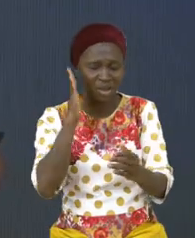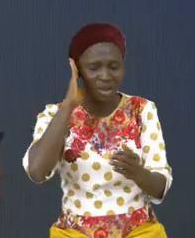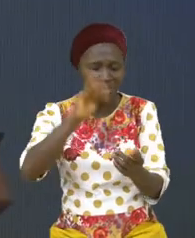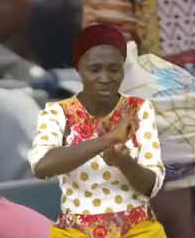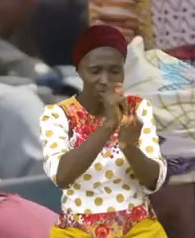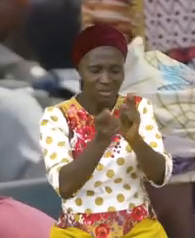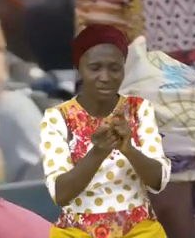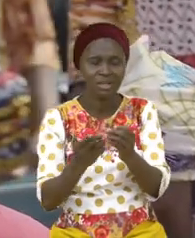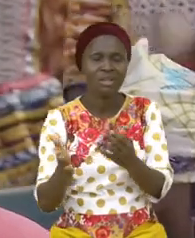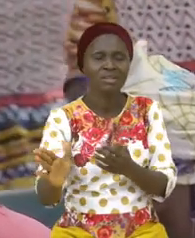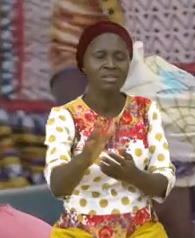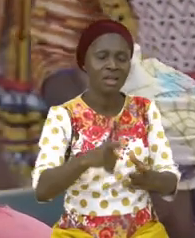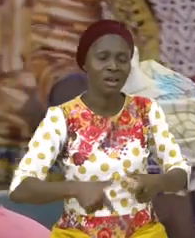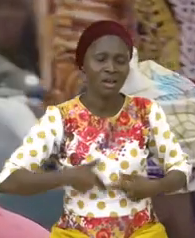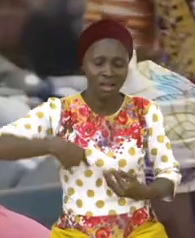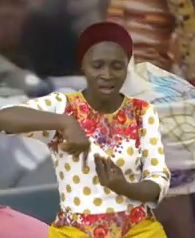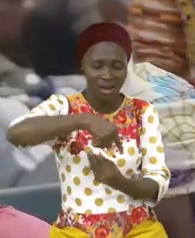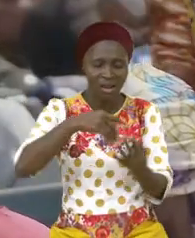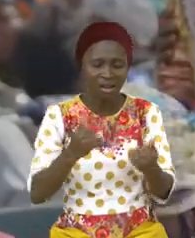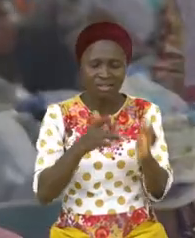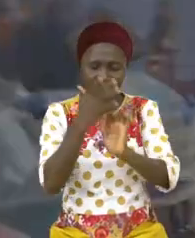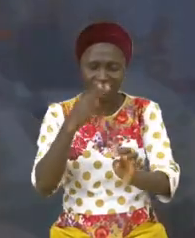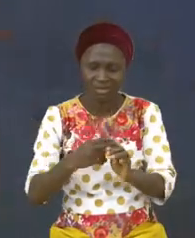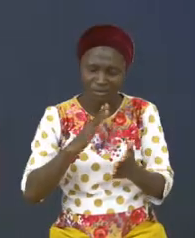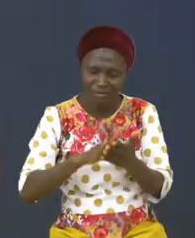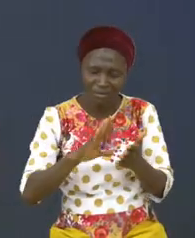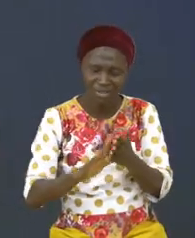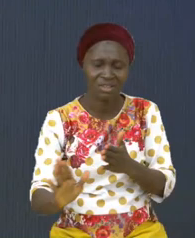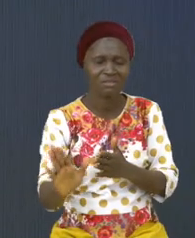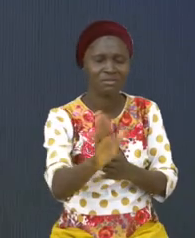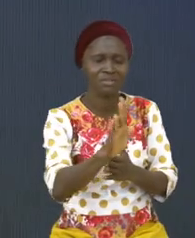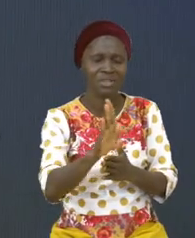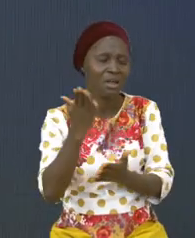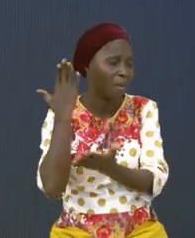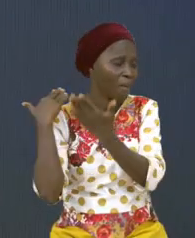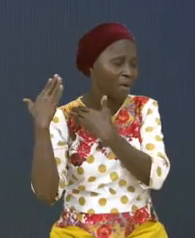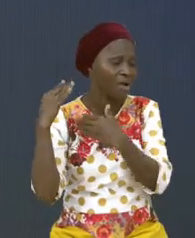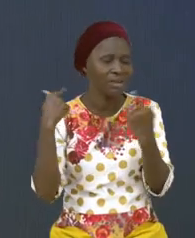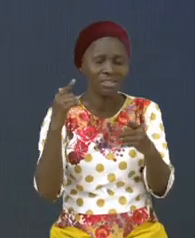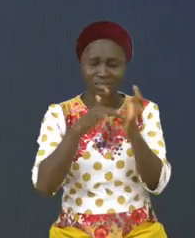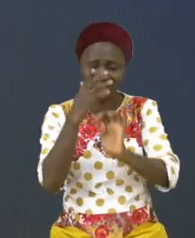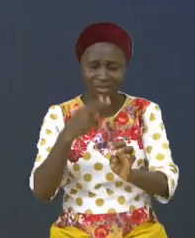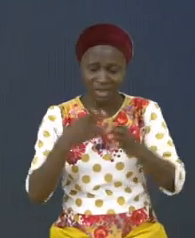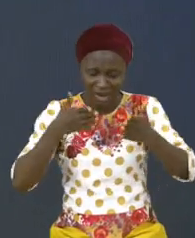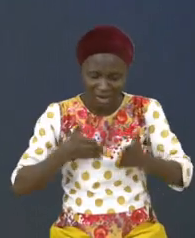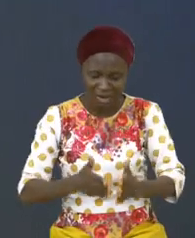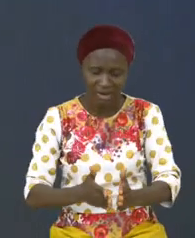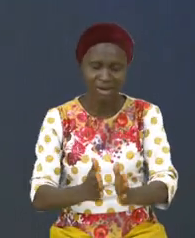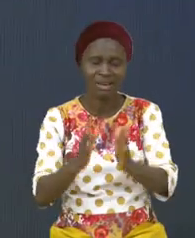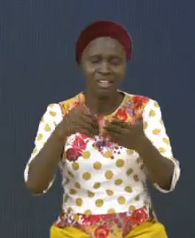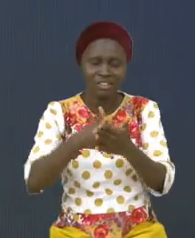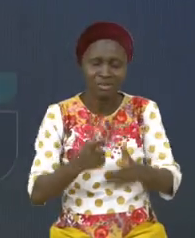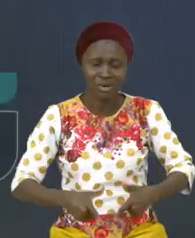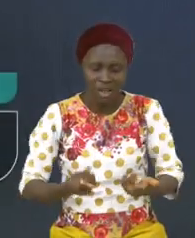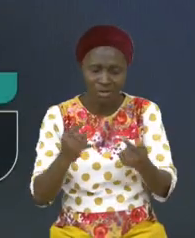in Jesus' name. Forgive their past. Let new life come to them right